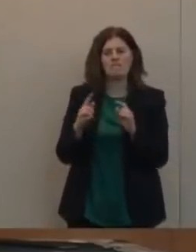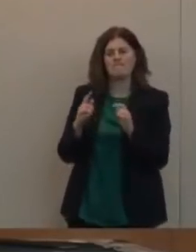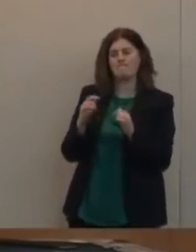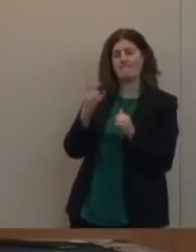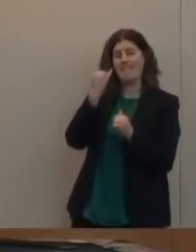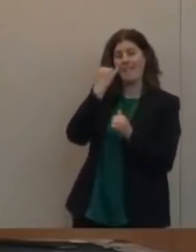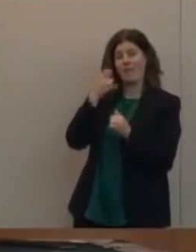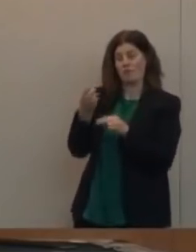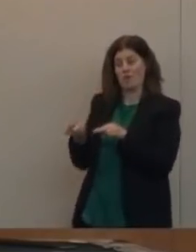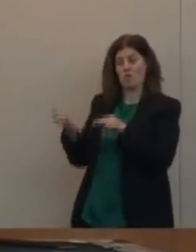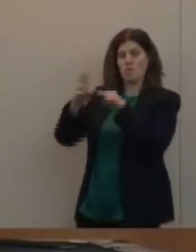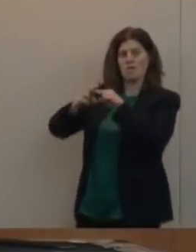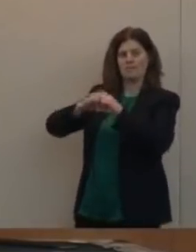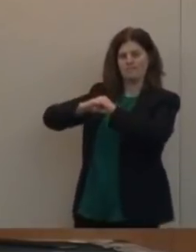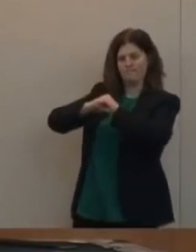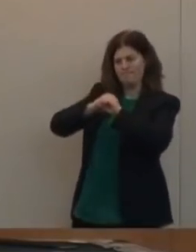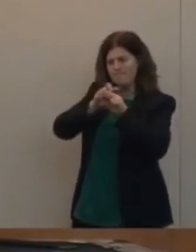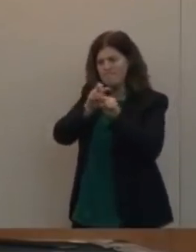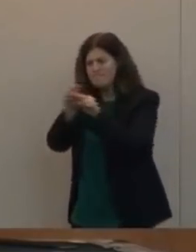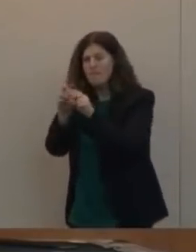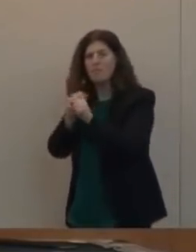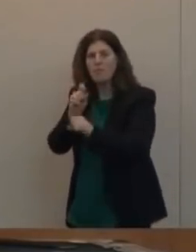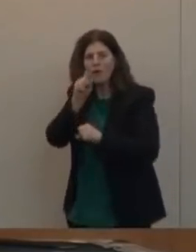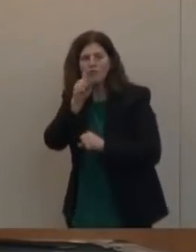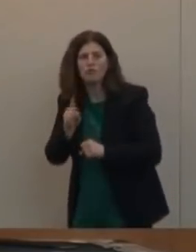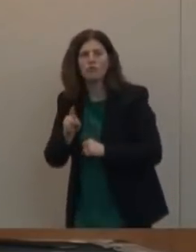increase security so that you are